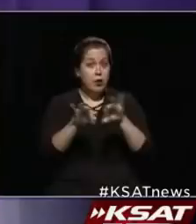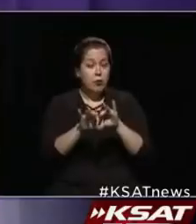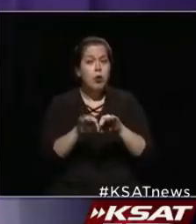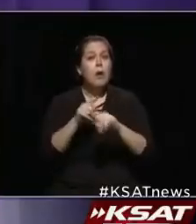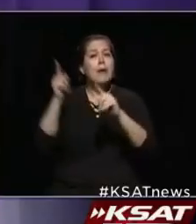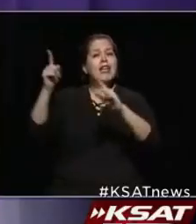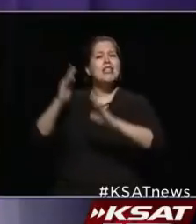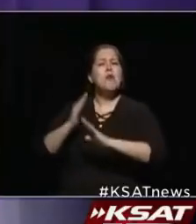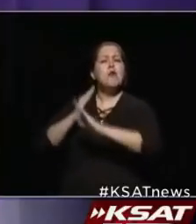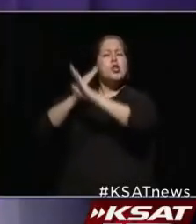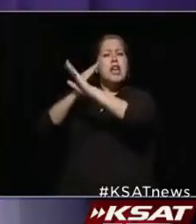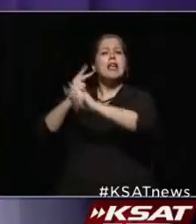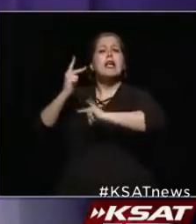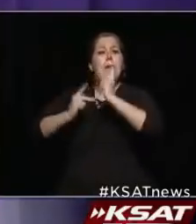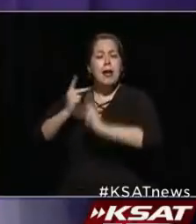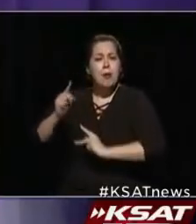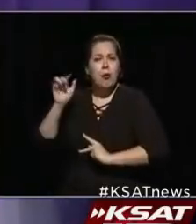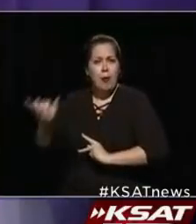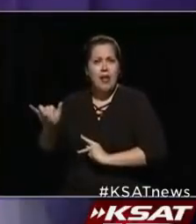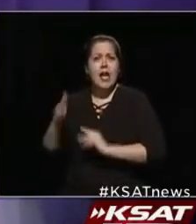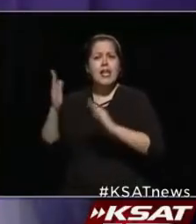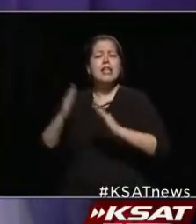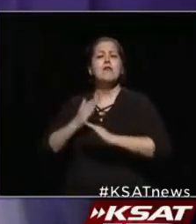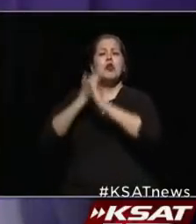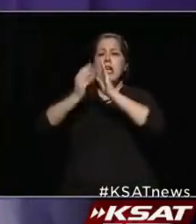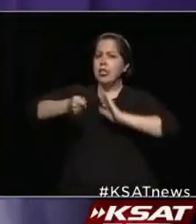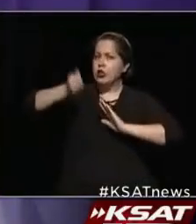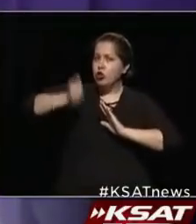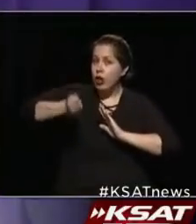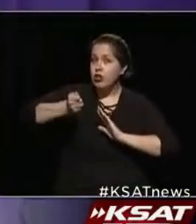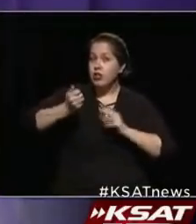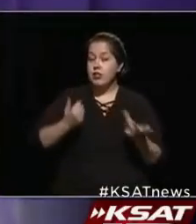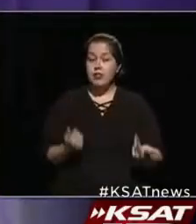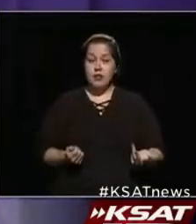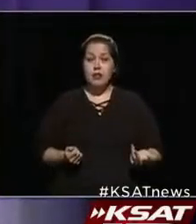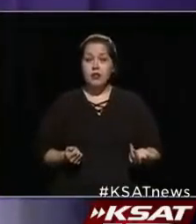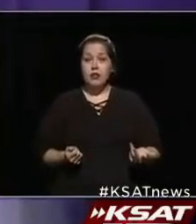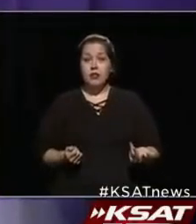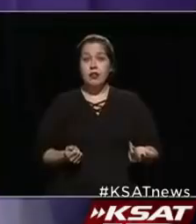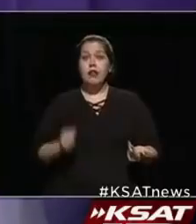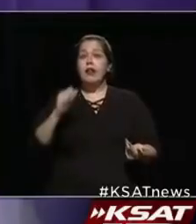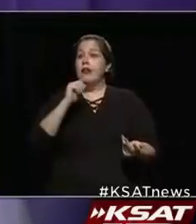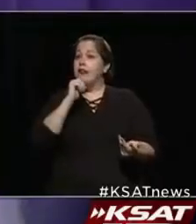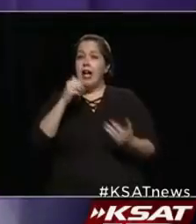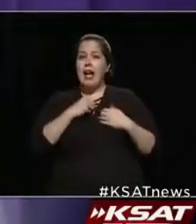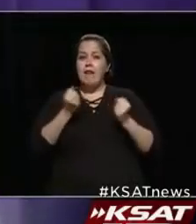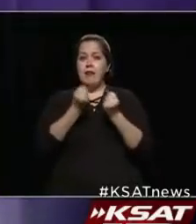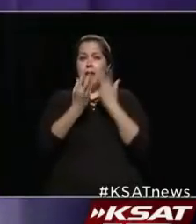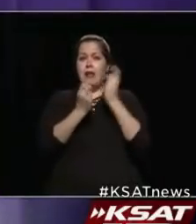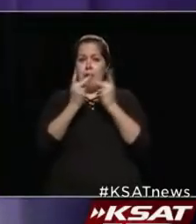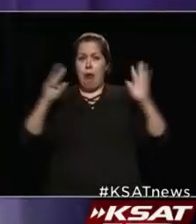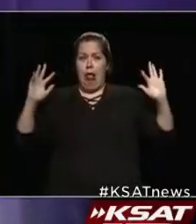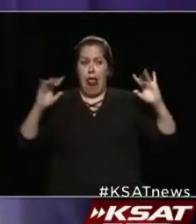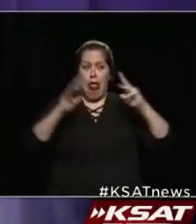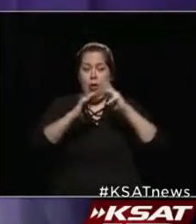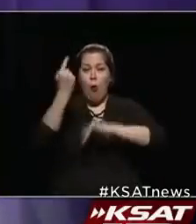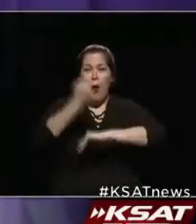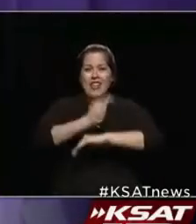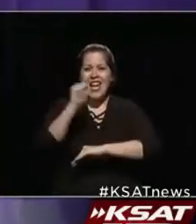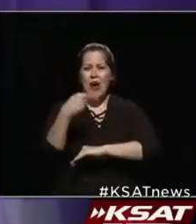protecting people by doing that. He's protecting our judges by doing that, by not having a massive turnout on one day.